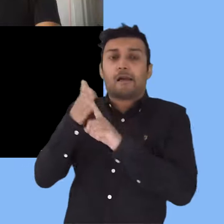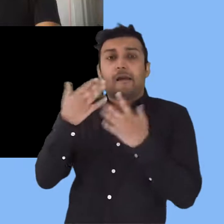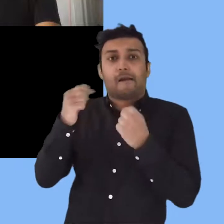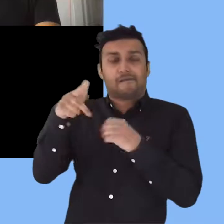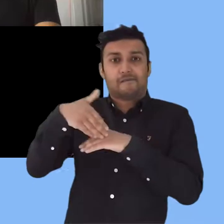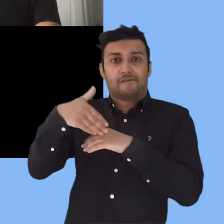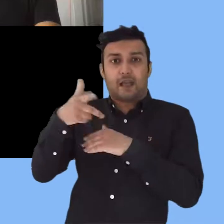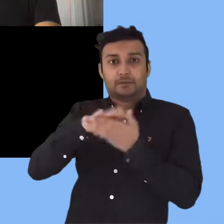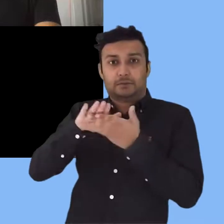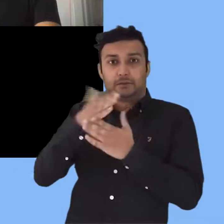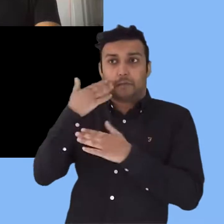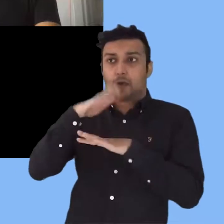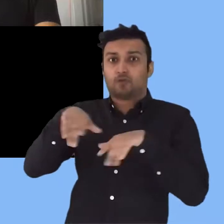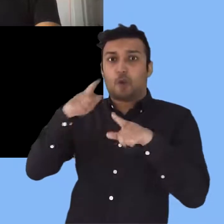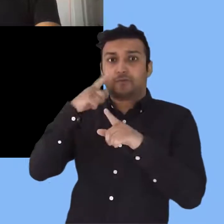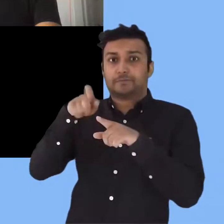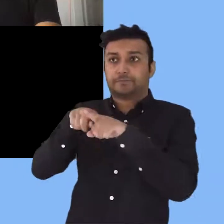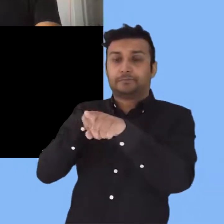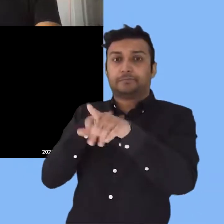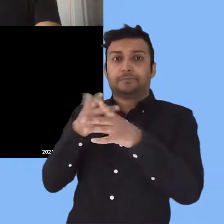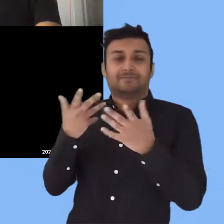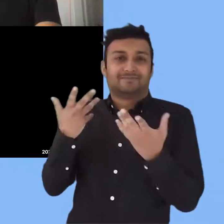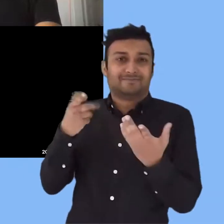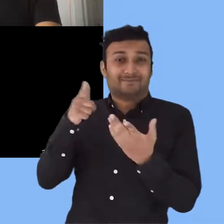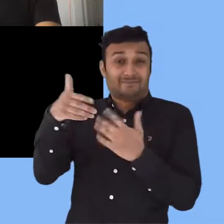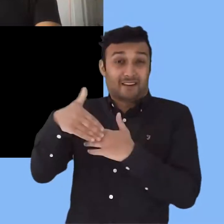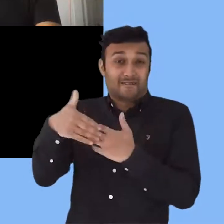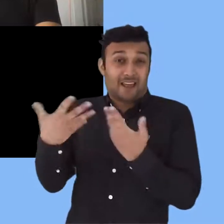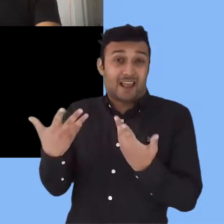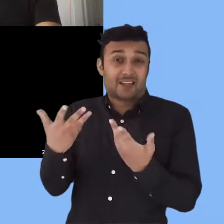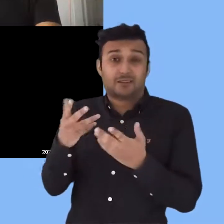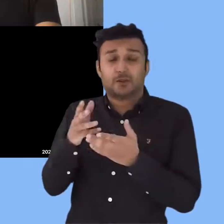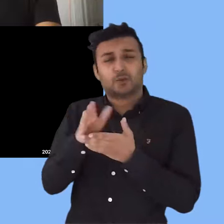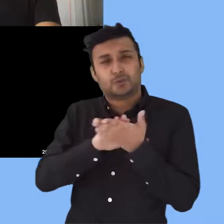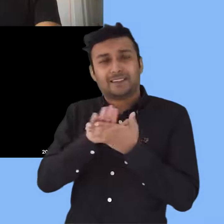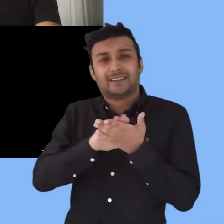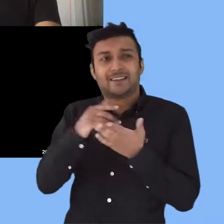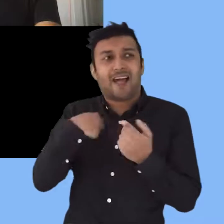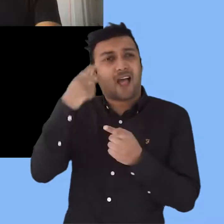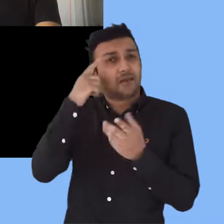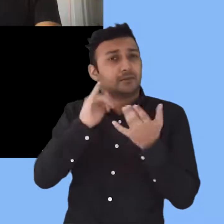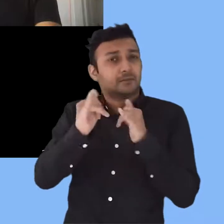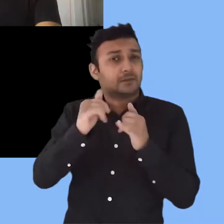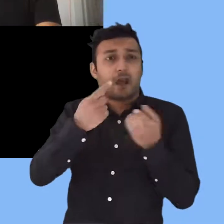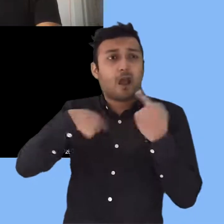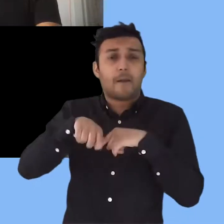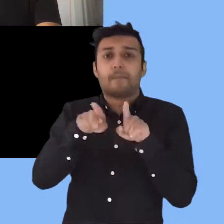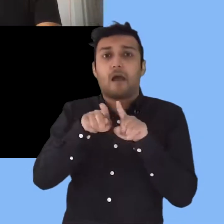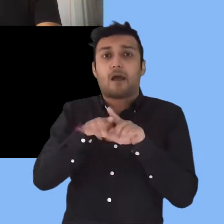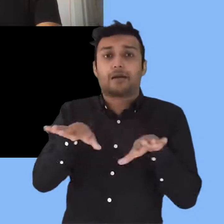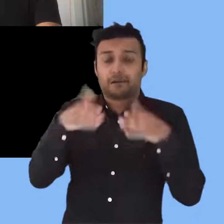Black children should be and how they should become in educational spaces. So there is almost a blindness sometimes, I think we're seeing